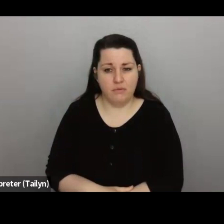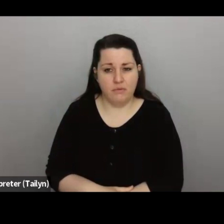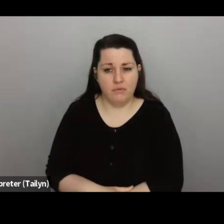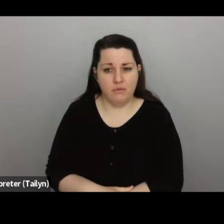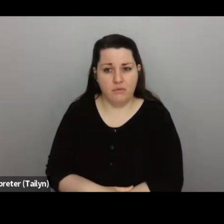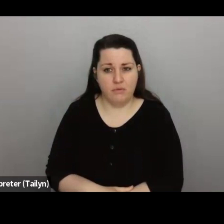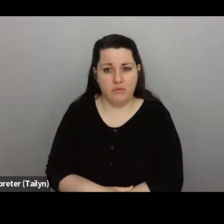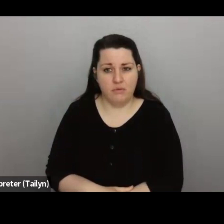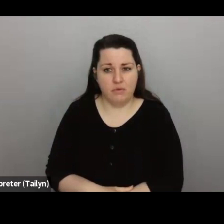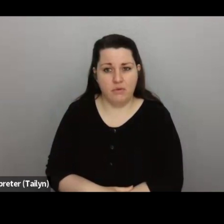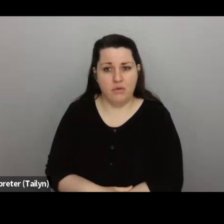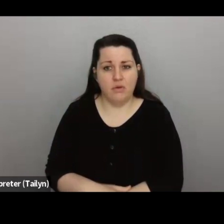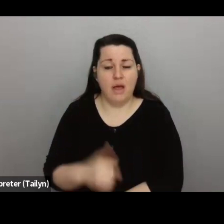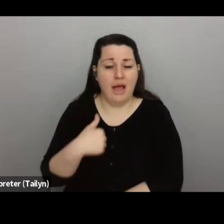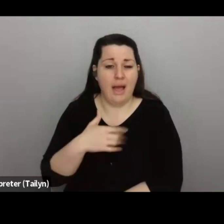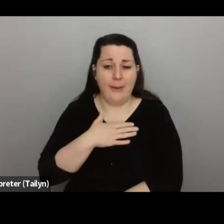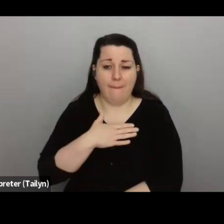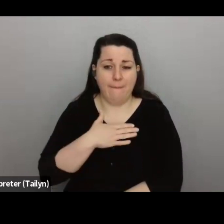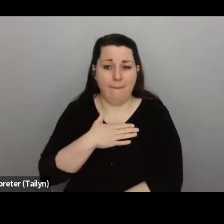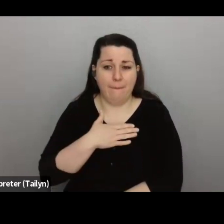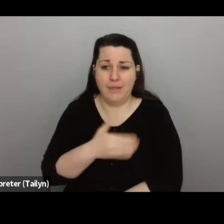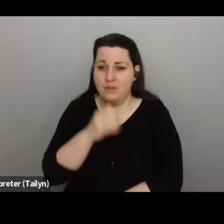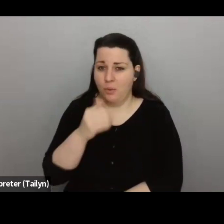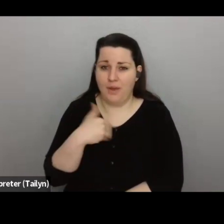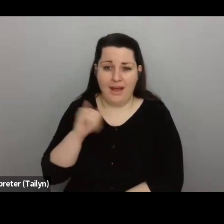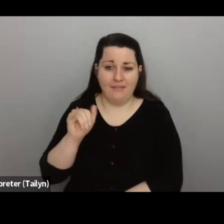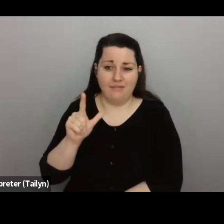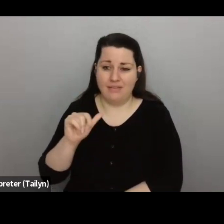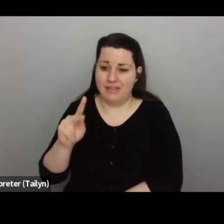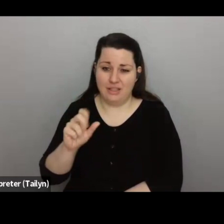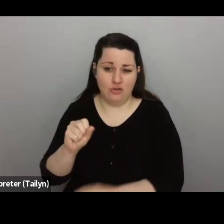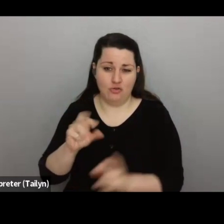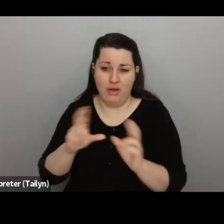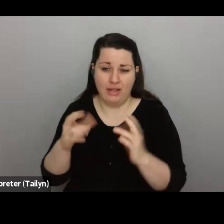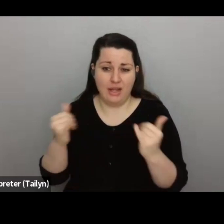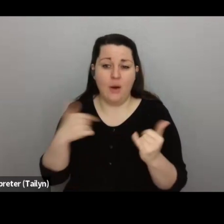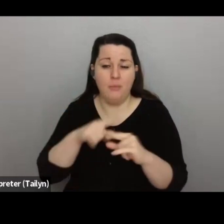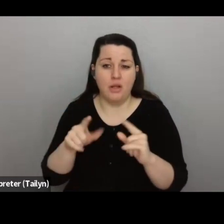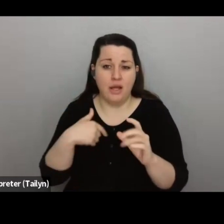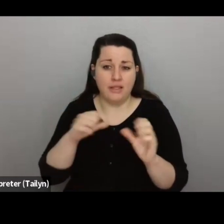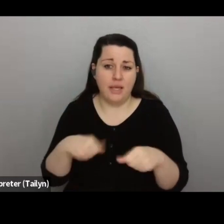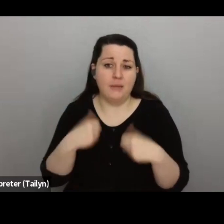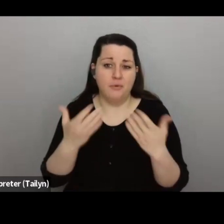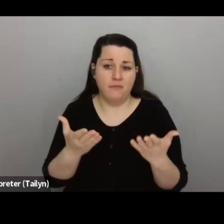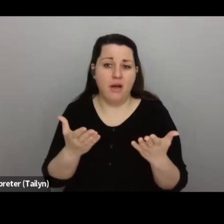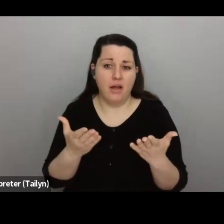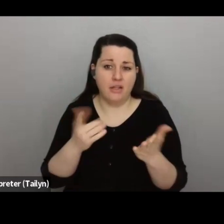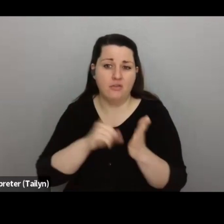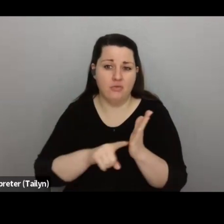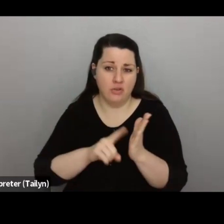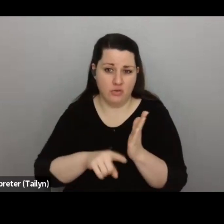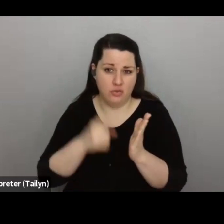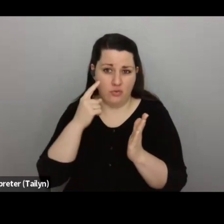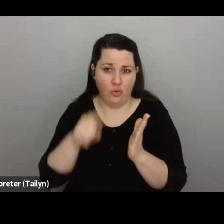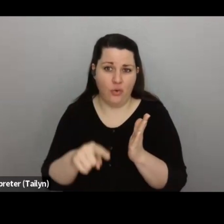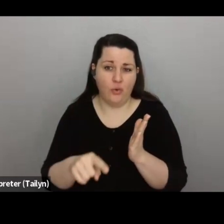So I admit I don't have links on hand, but I can do that research